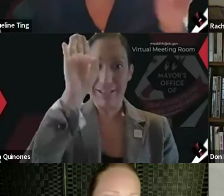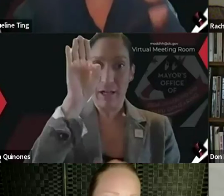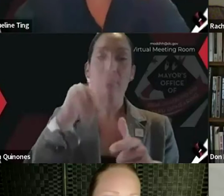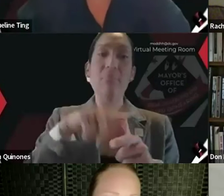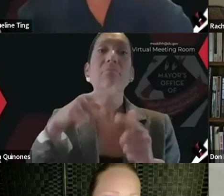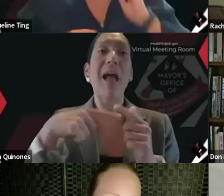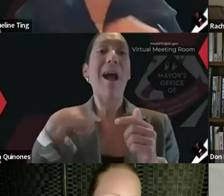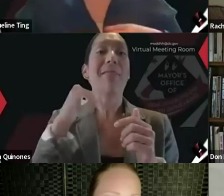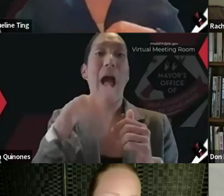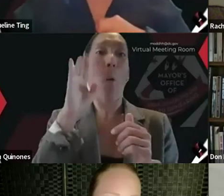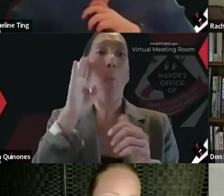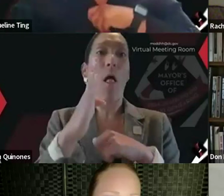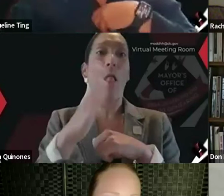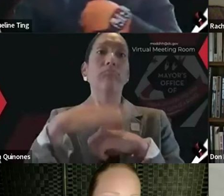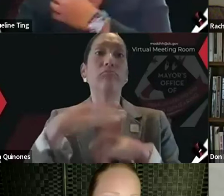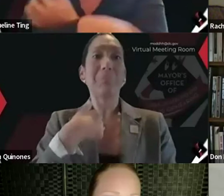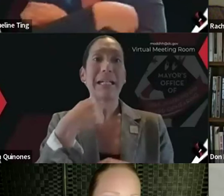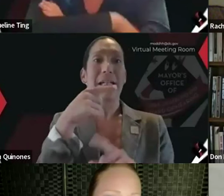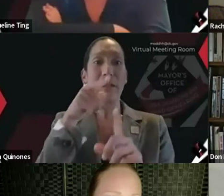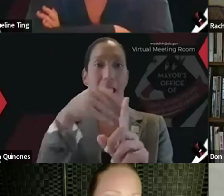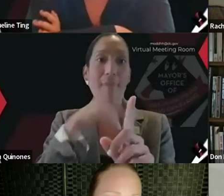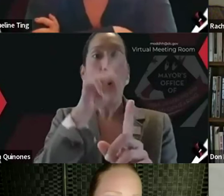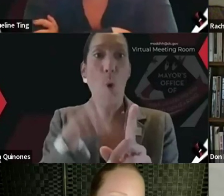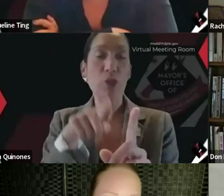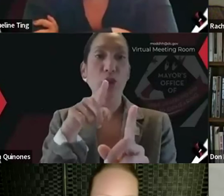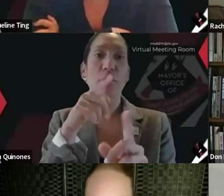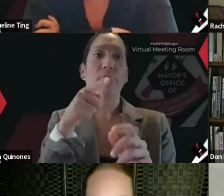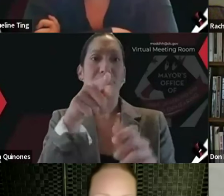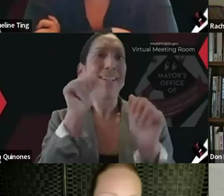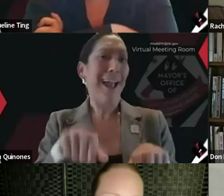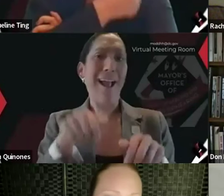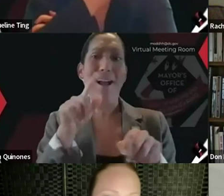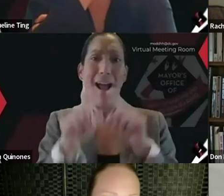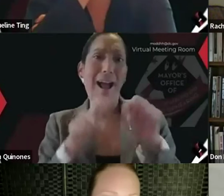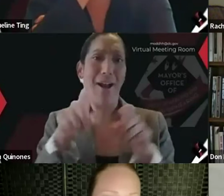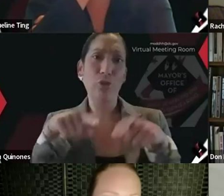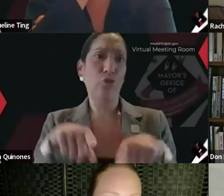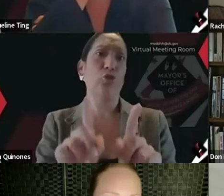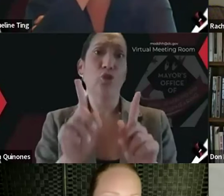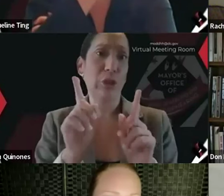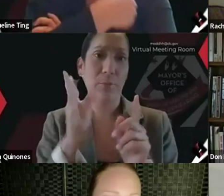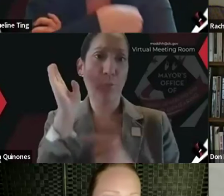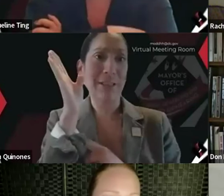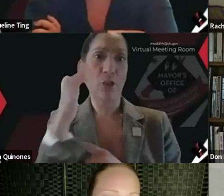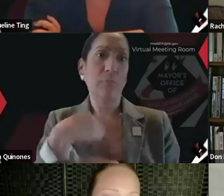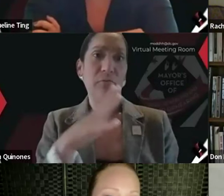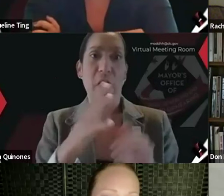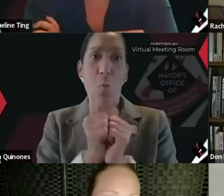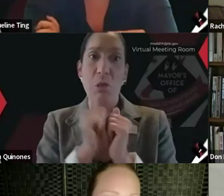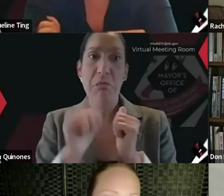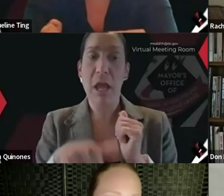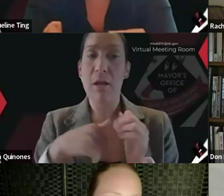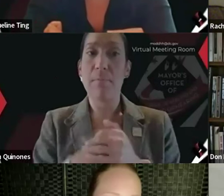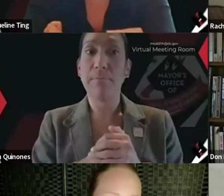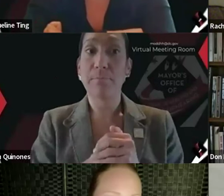click on that on Zoom and just raise your hand and I will call on you, or that will give me a heads up visually to be able to see that. And you